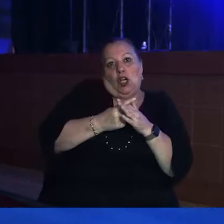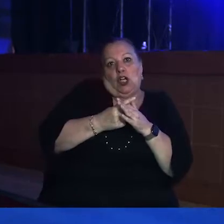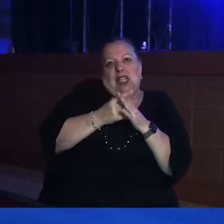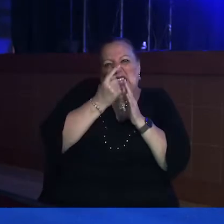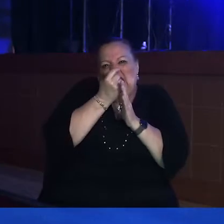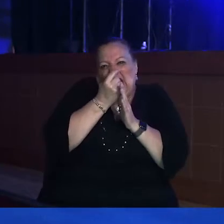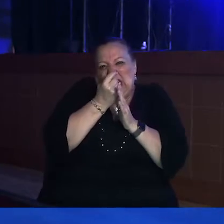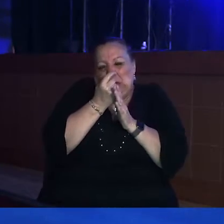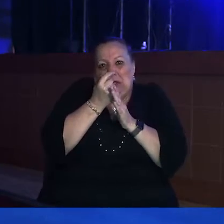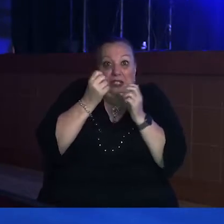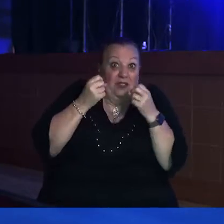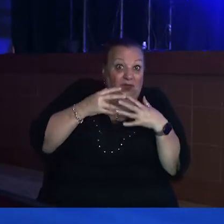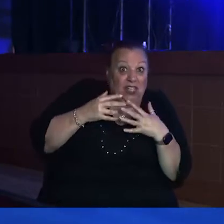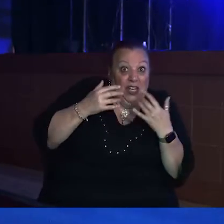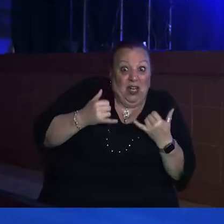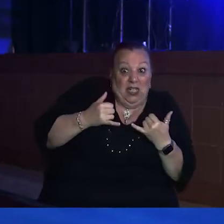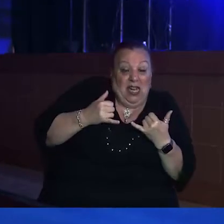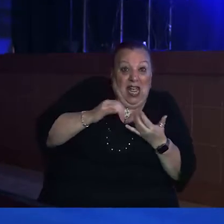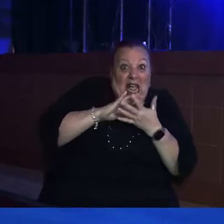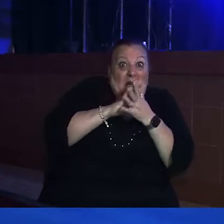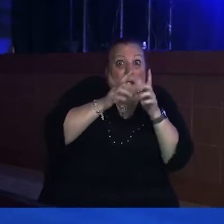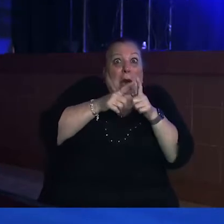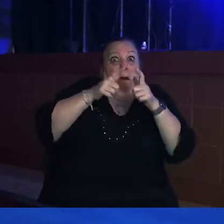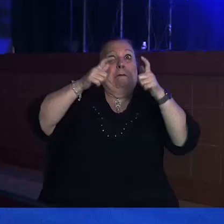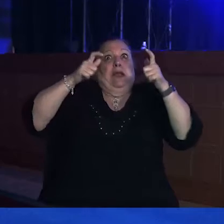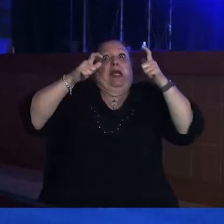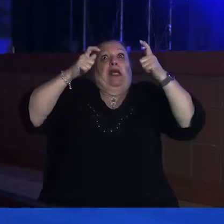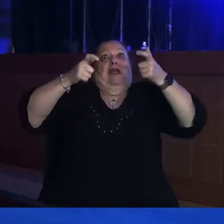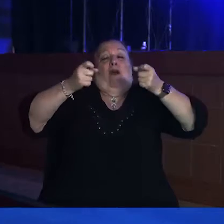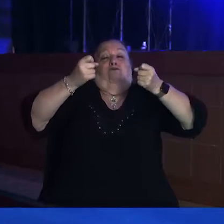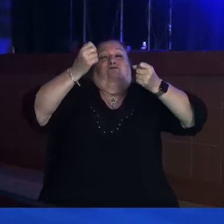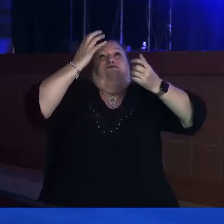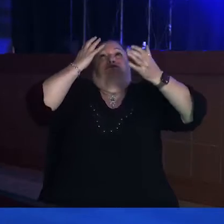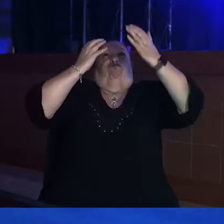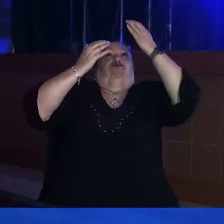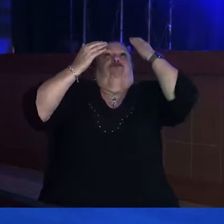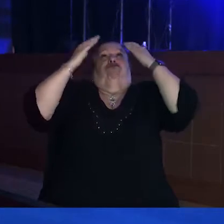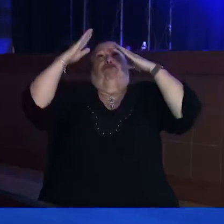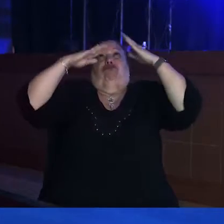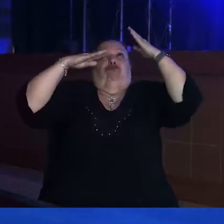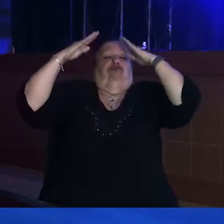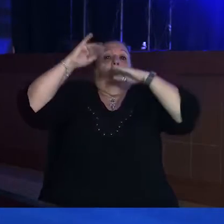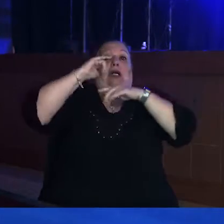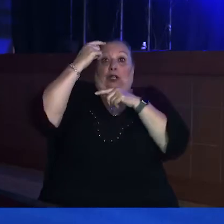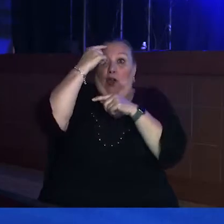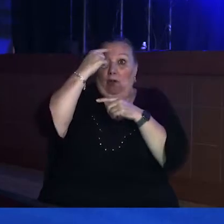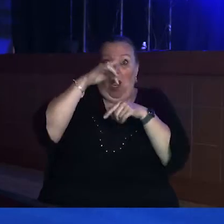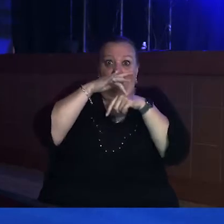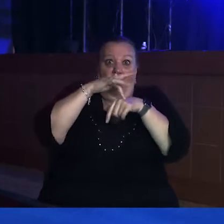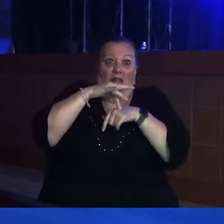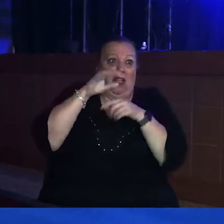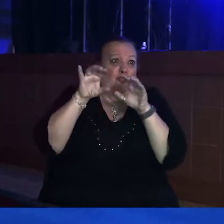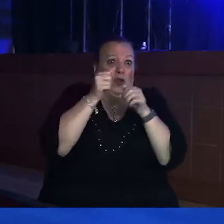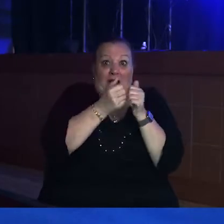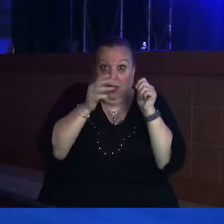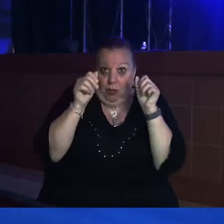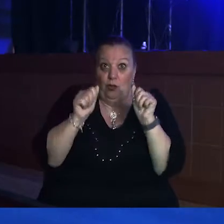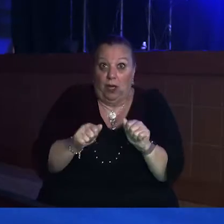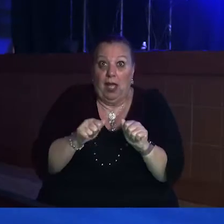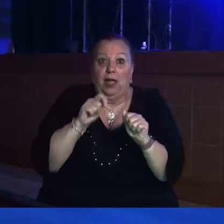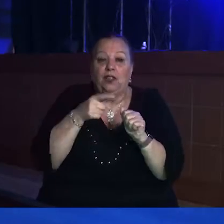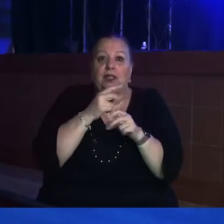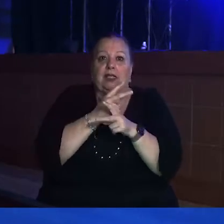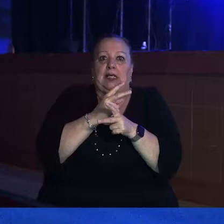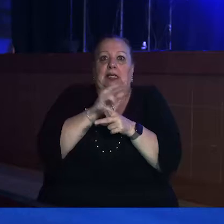fear and now it's turned into a raging river of anxiety in your mind, and you're doing everything that you can just to keep